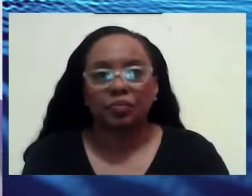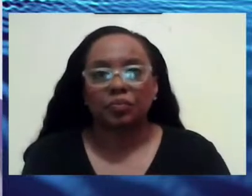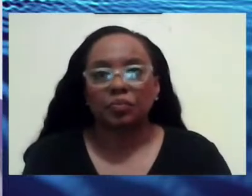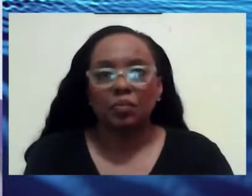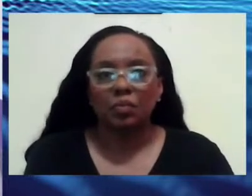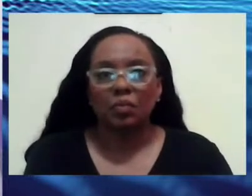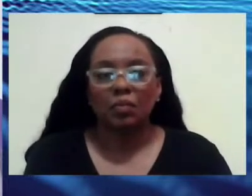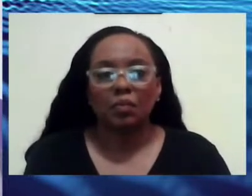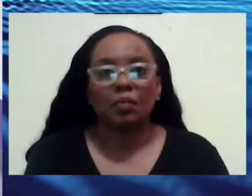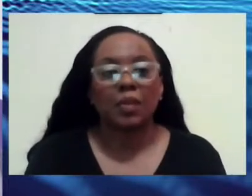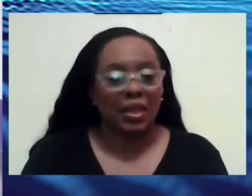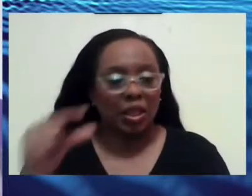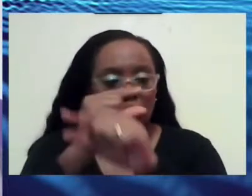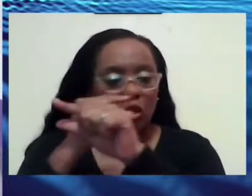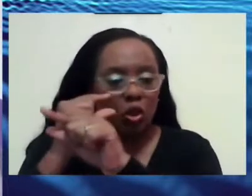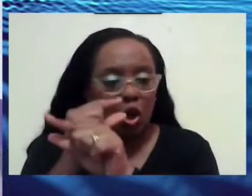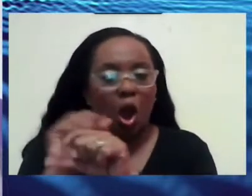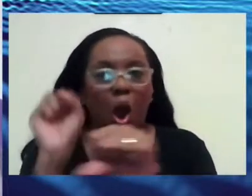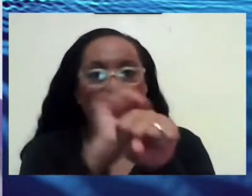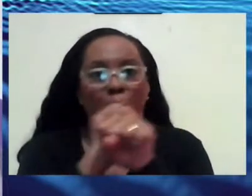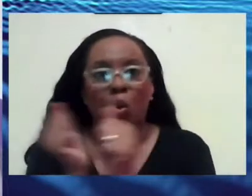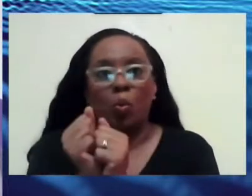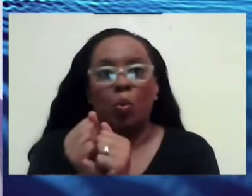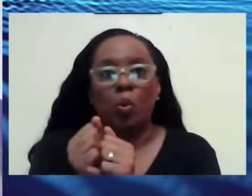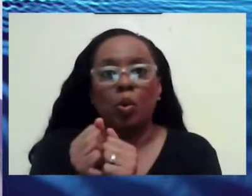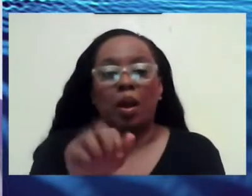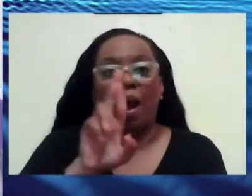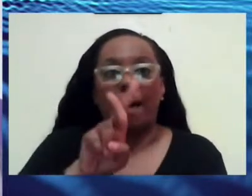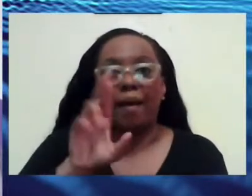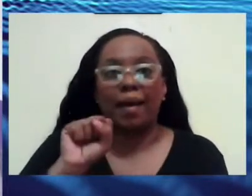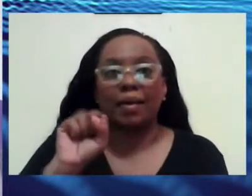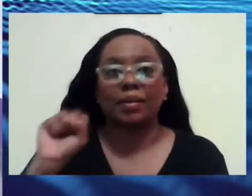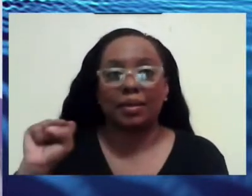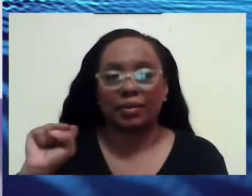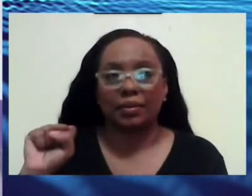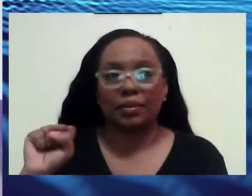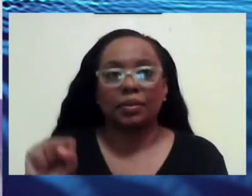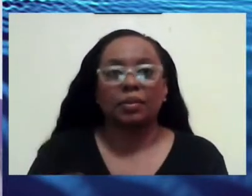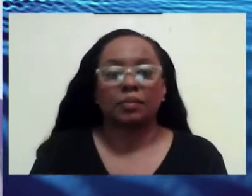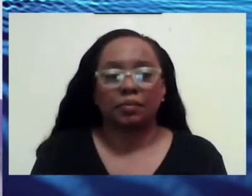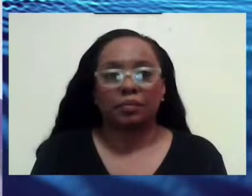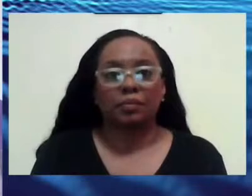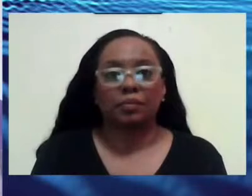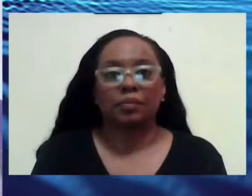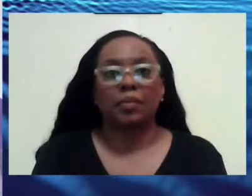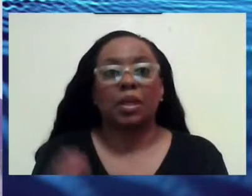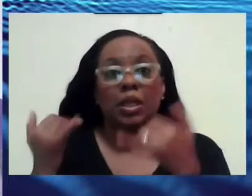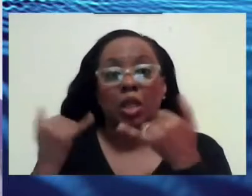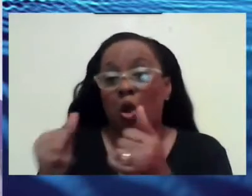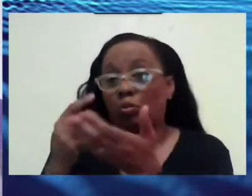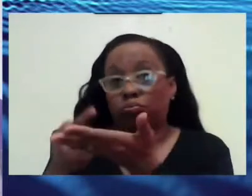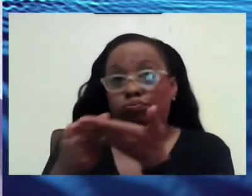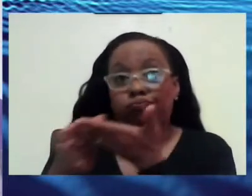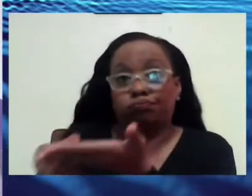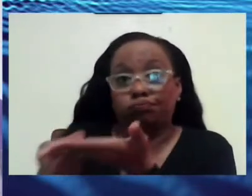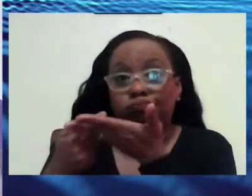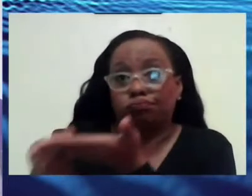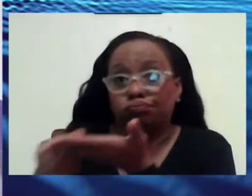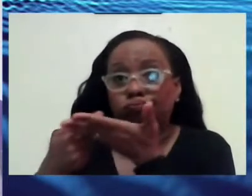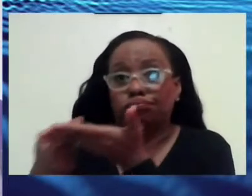mechanism are coordinated through the regional security system. And there's an ongoing dialogue. In fact,